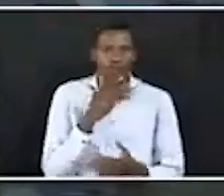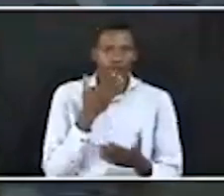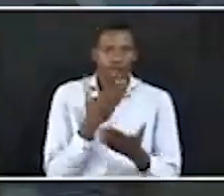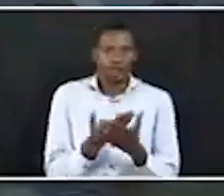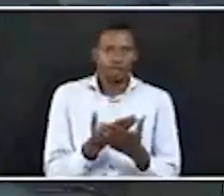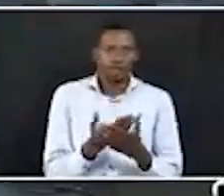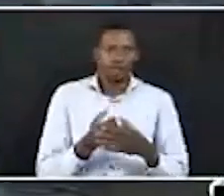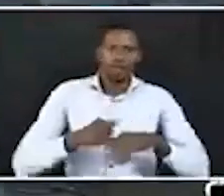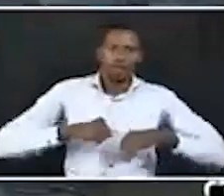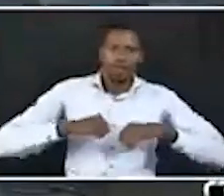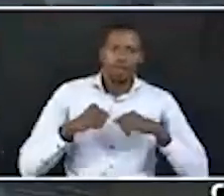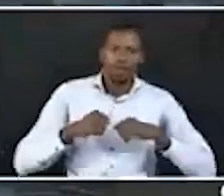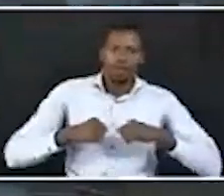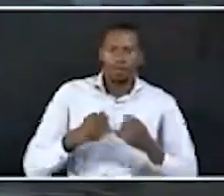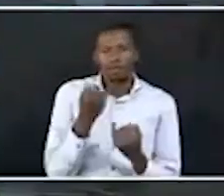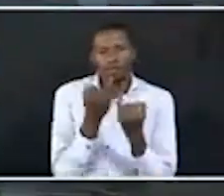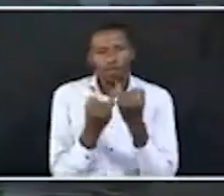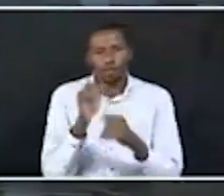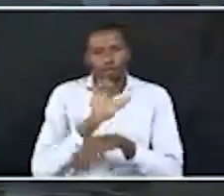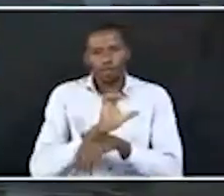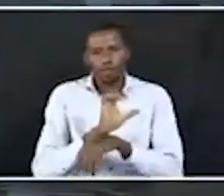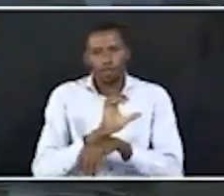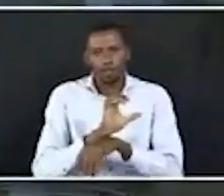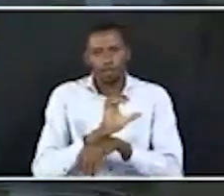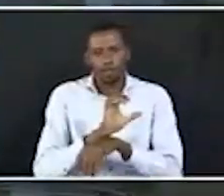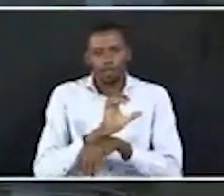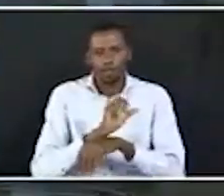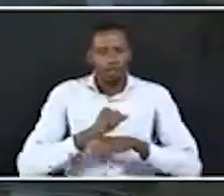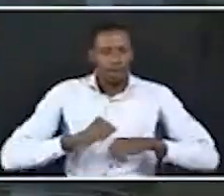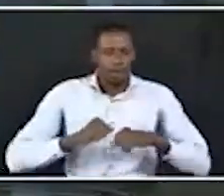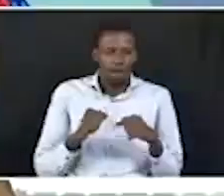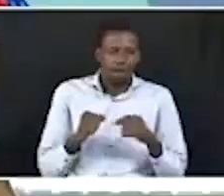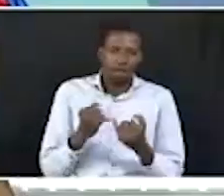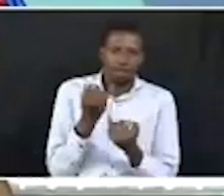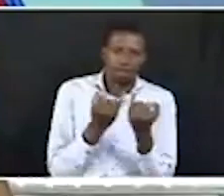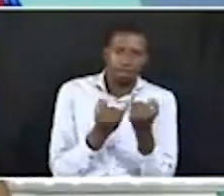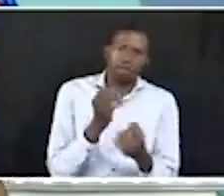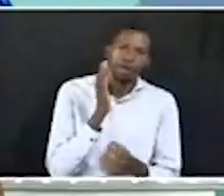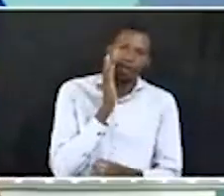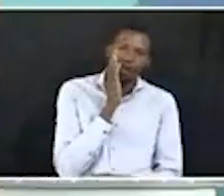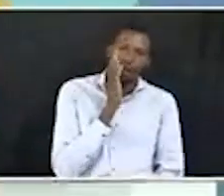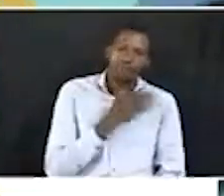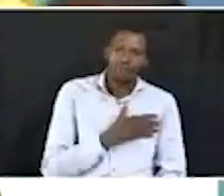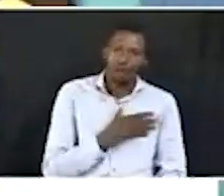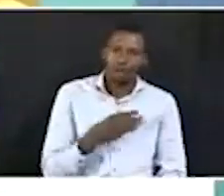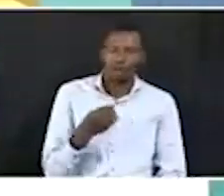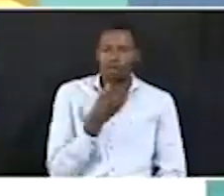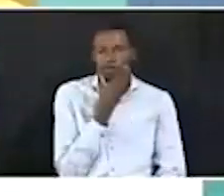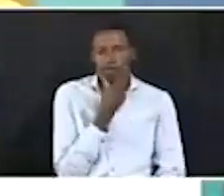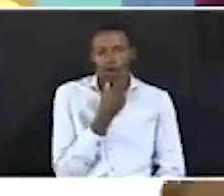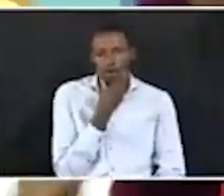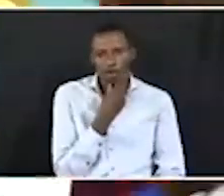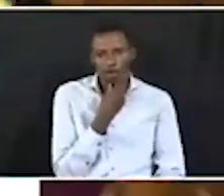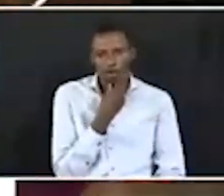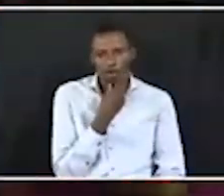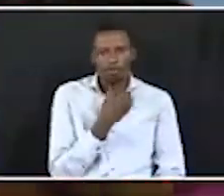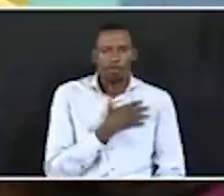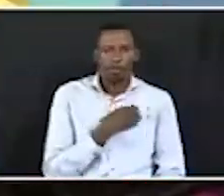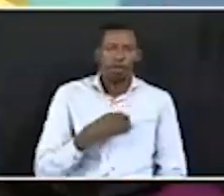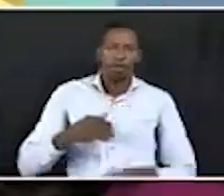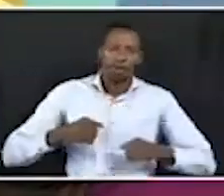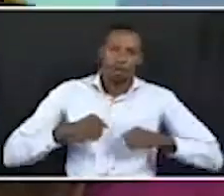Happy Sabbath, church. Happy Sabbath, mommies and daddies. And happy